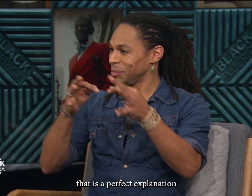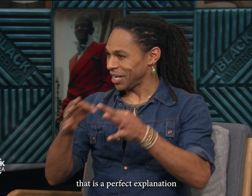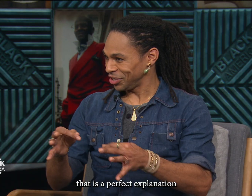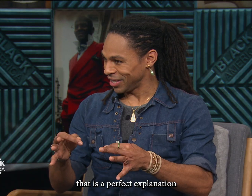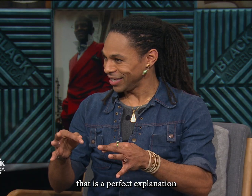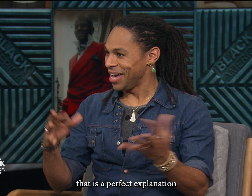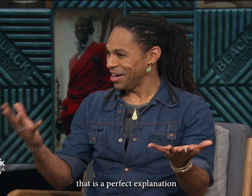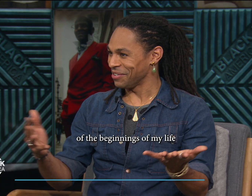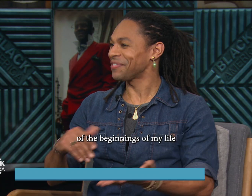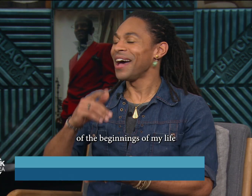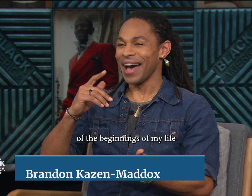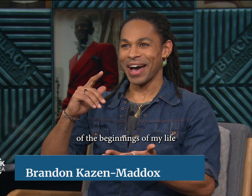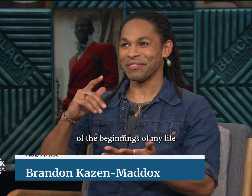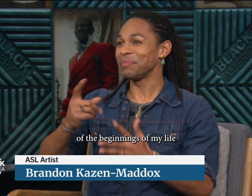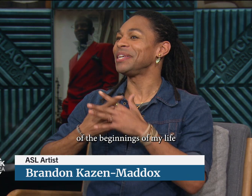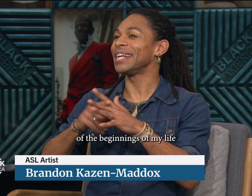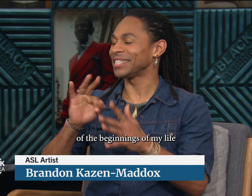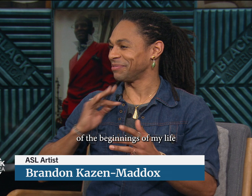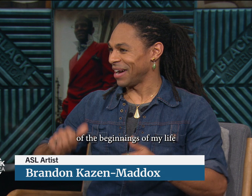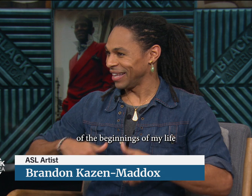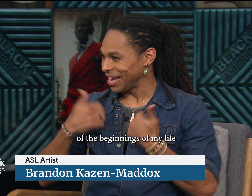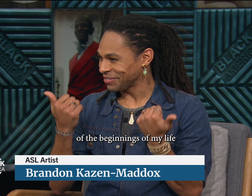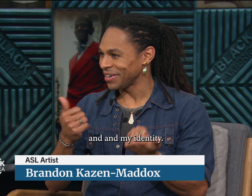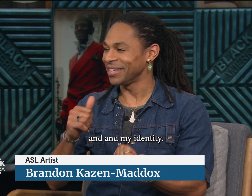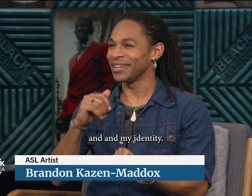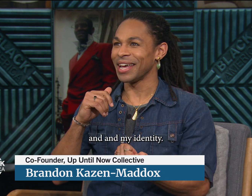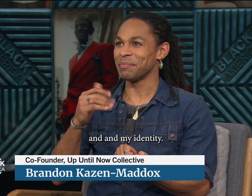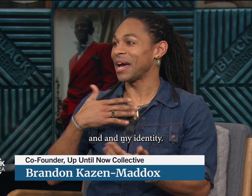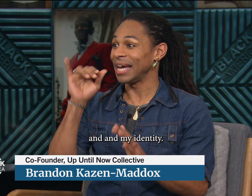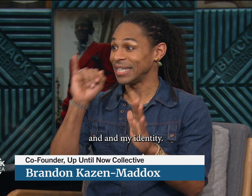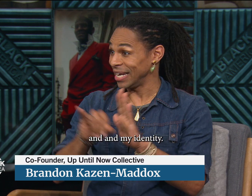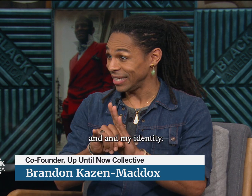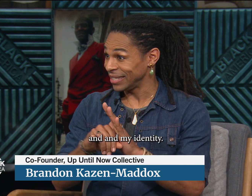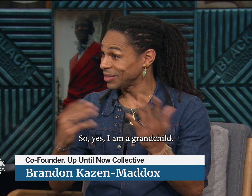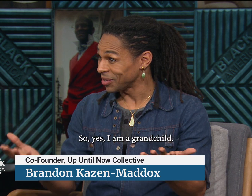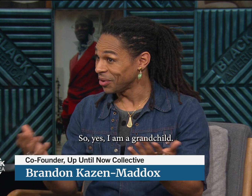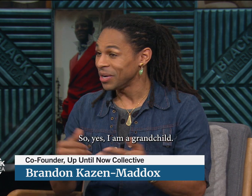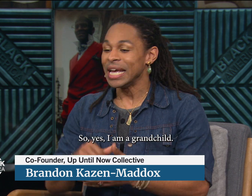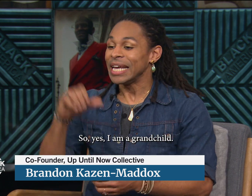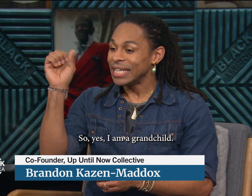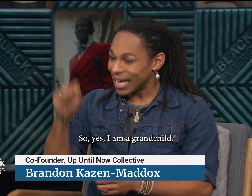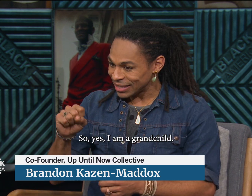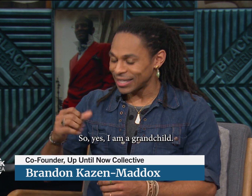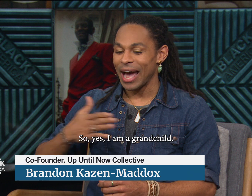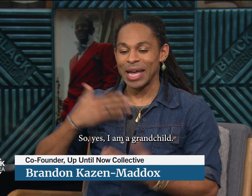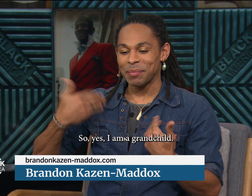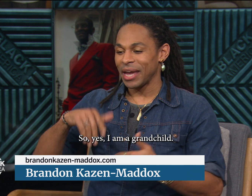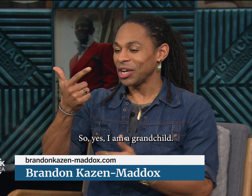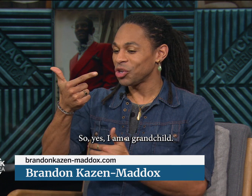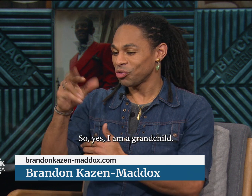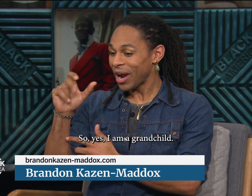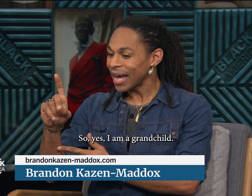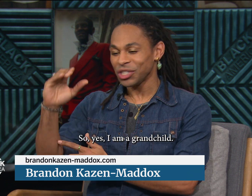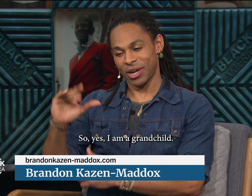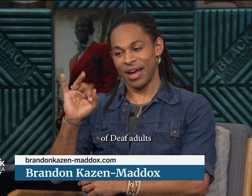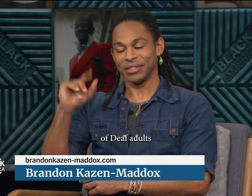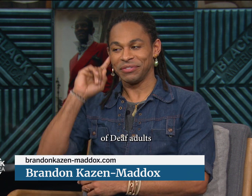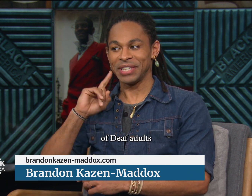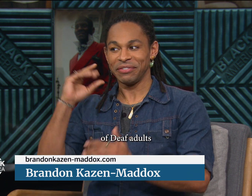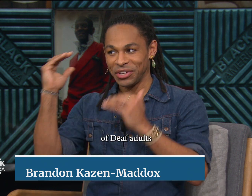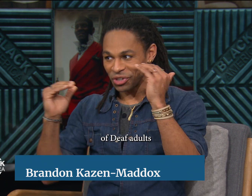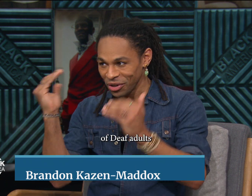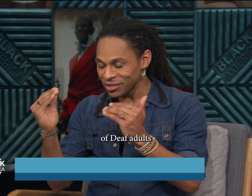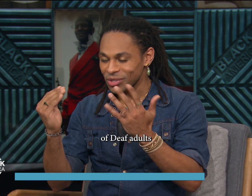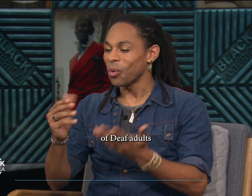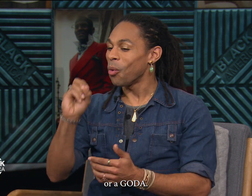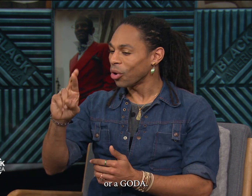perfect explanation of the beginnings of my life and my identity. So yes, I am a grandchild of